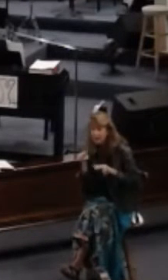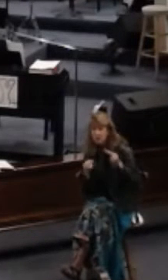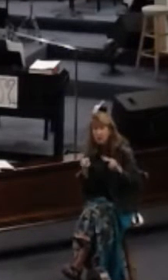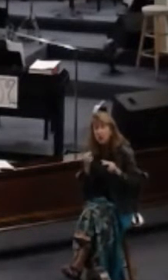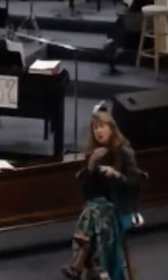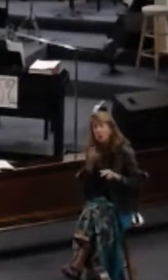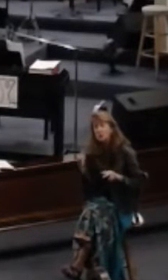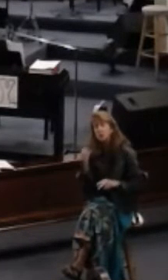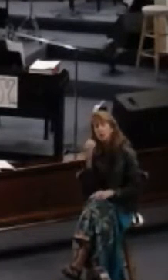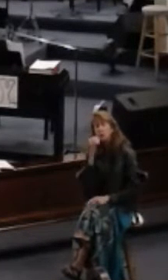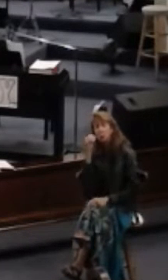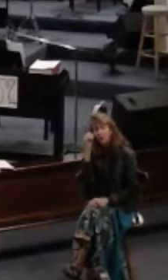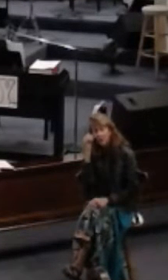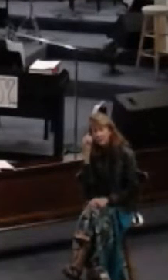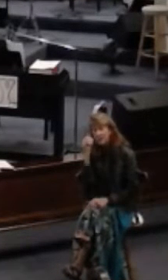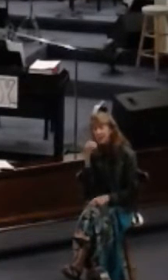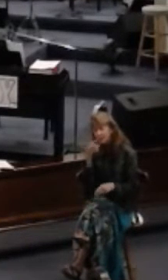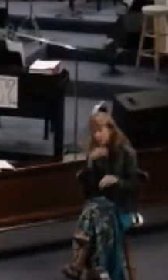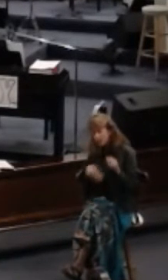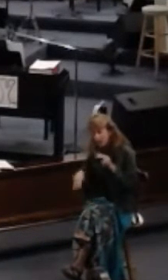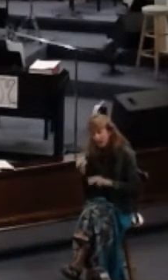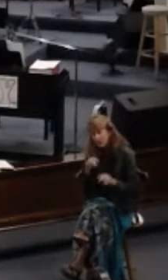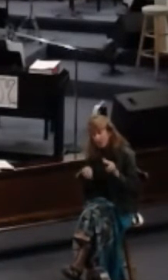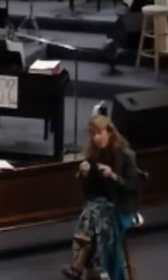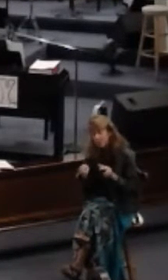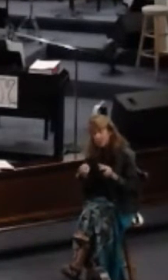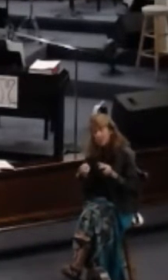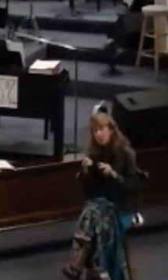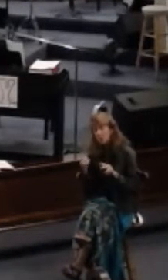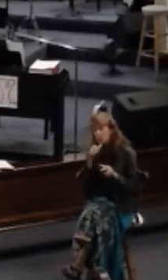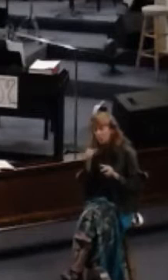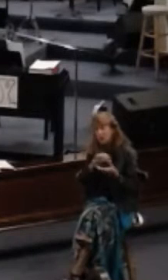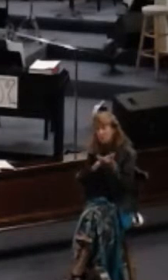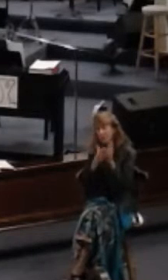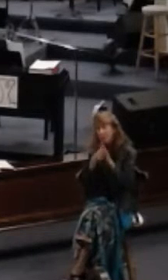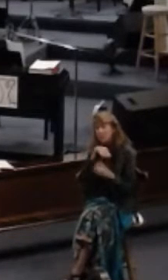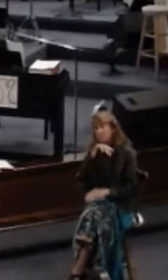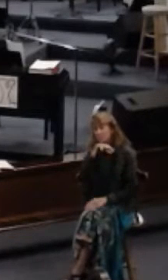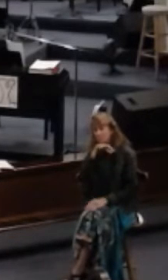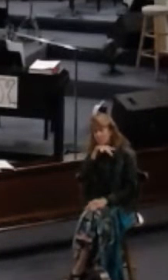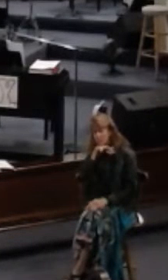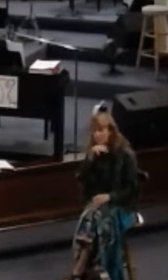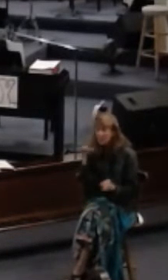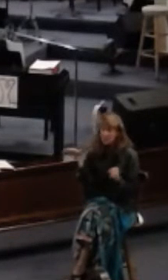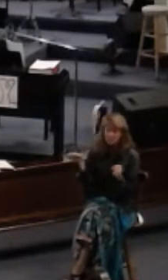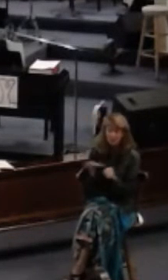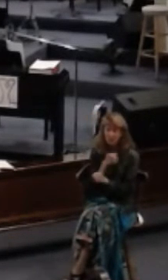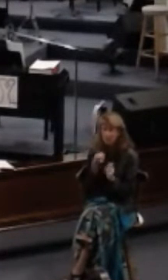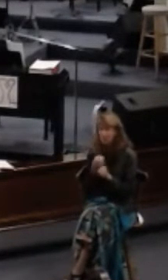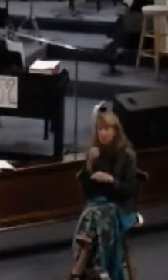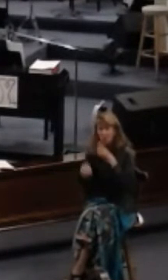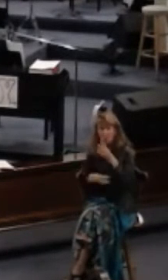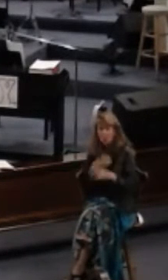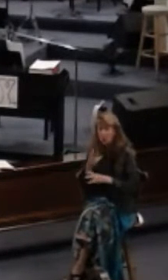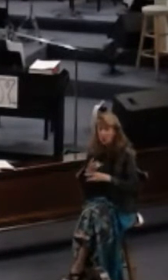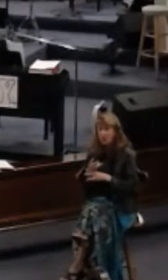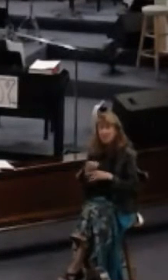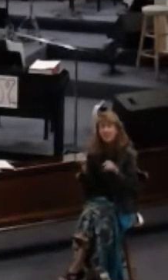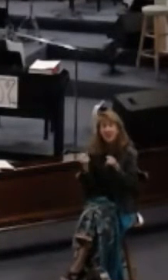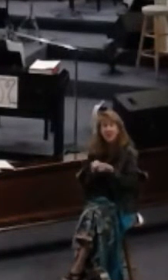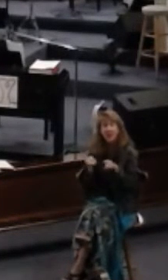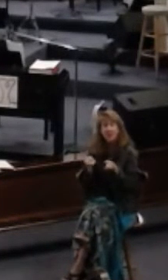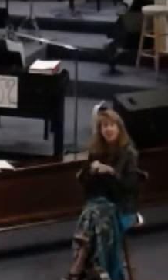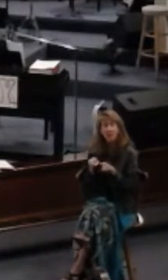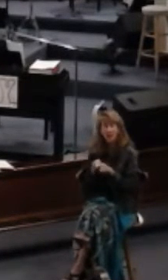widows in their distress and to keep oneself from being polluted by the world. It's like a drumbeat